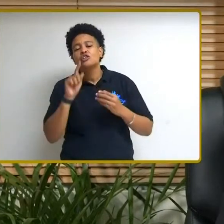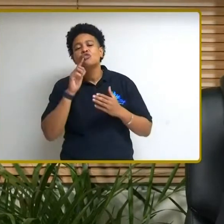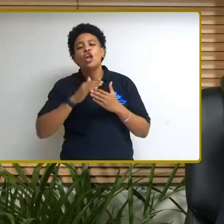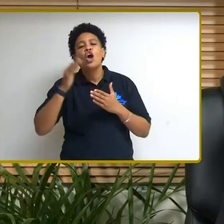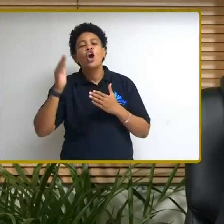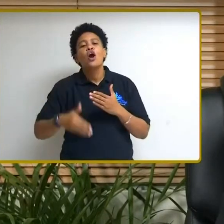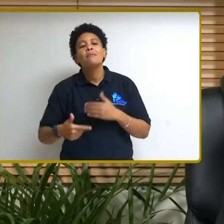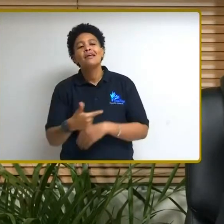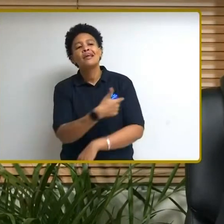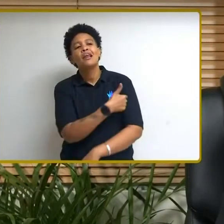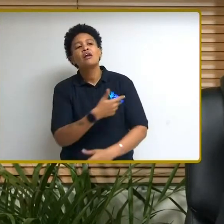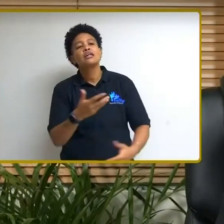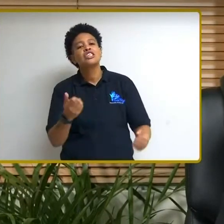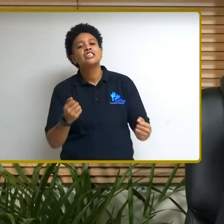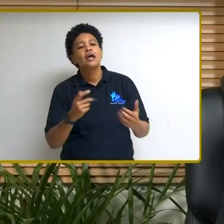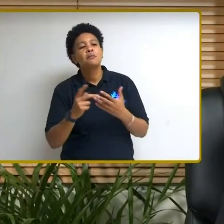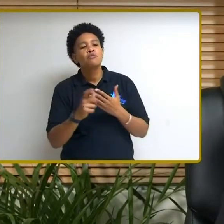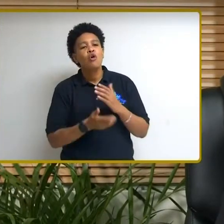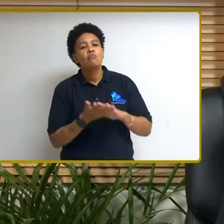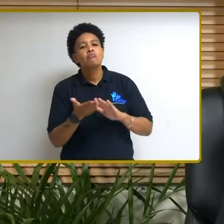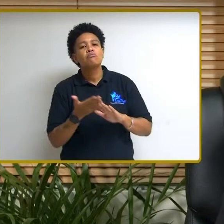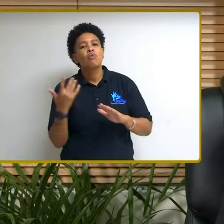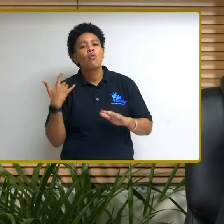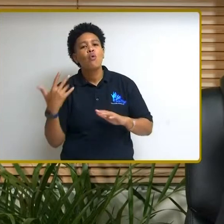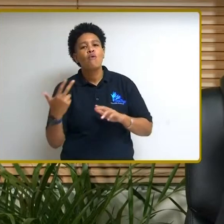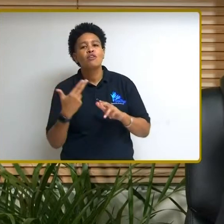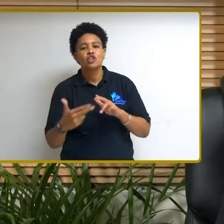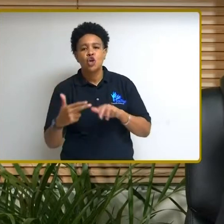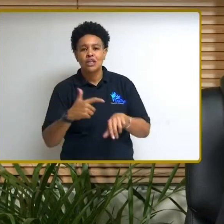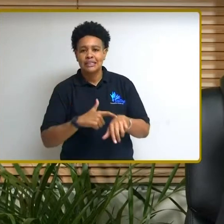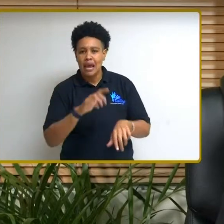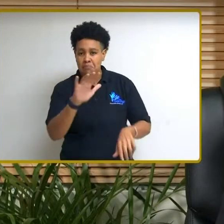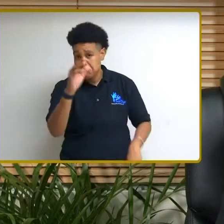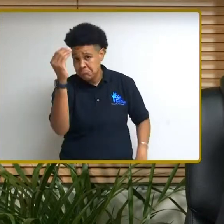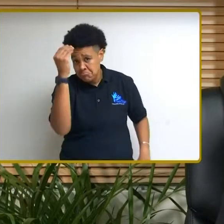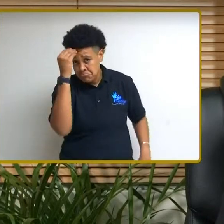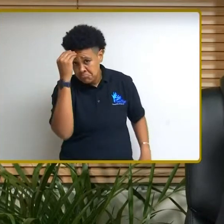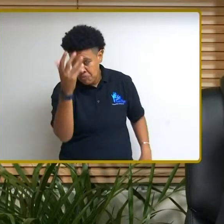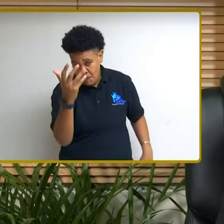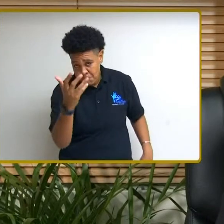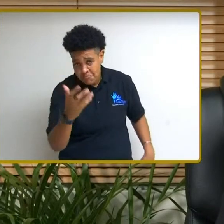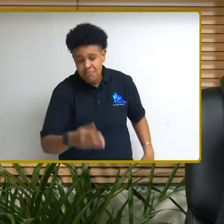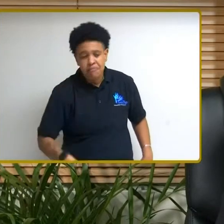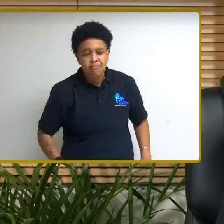the inoculation program over a shorter period of time.